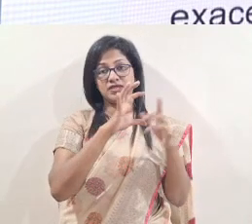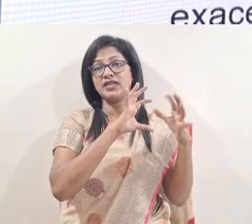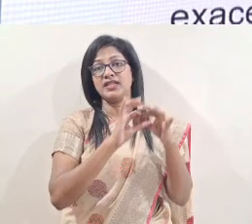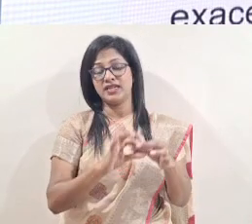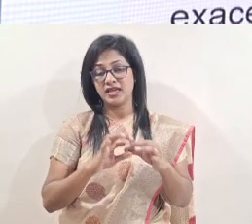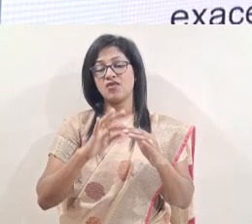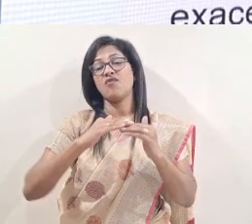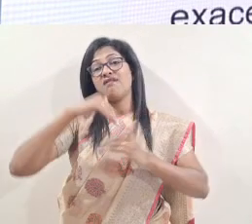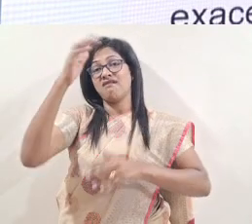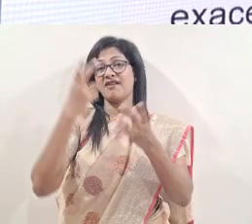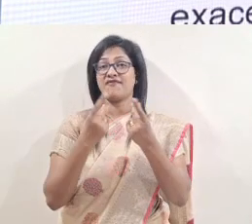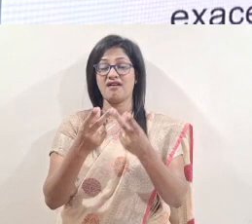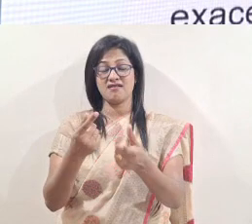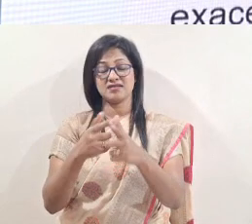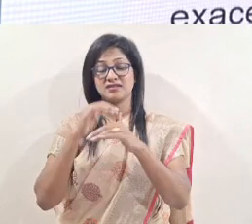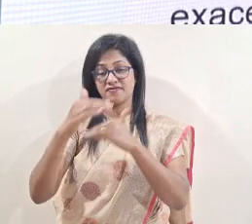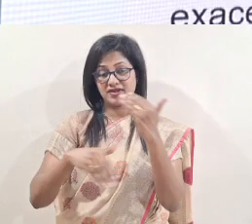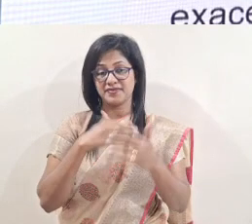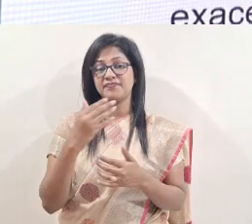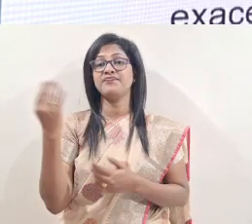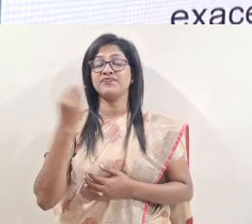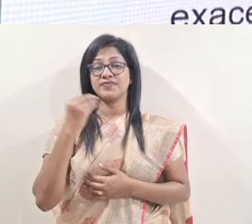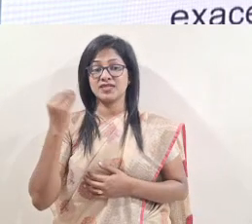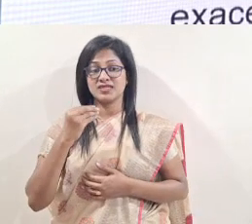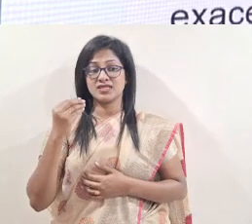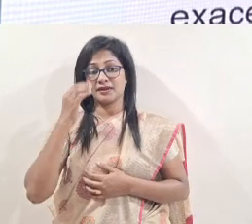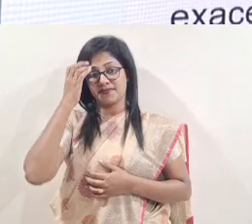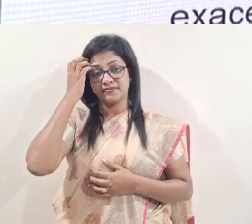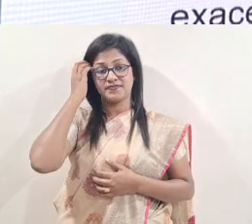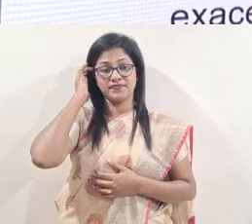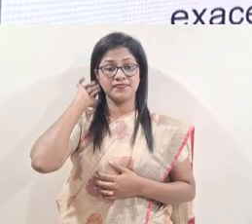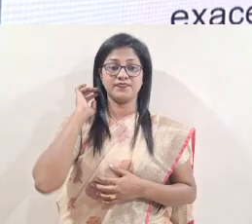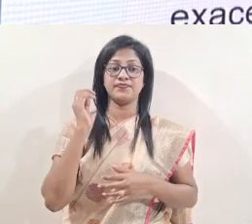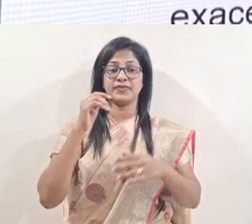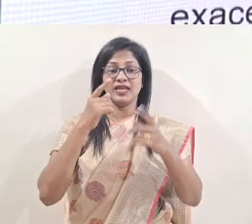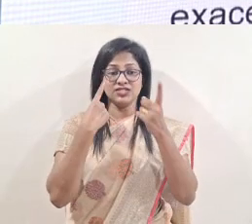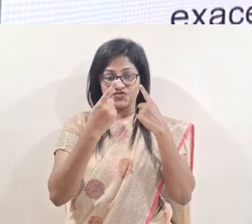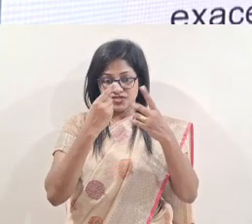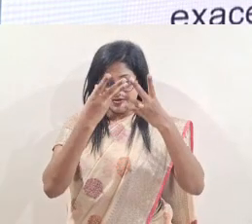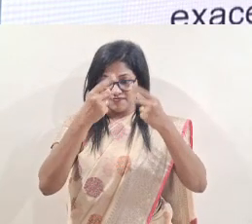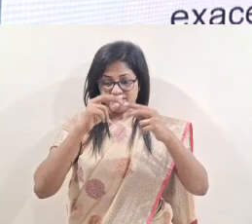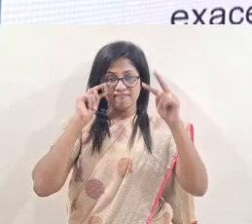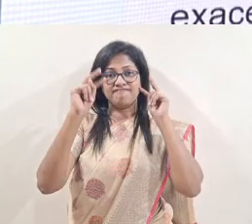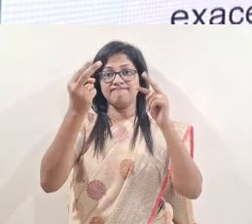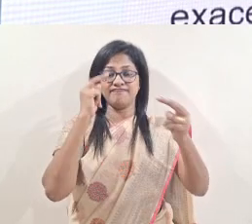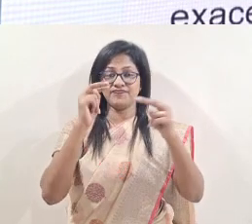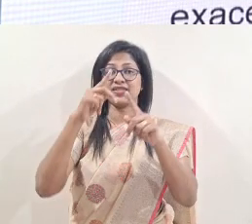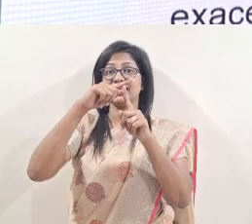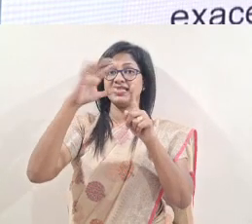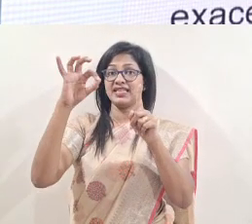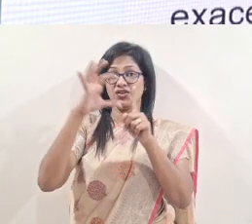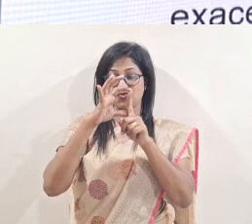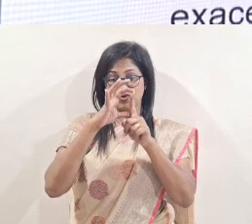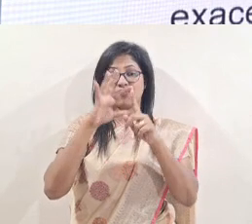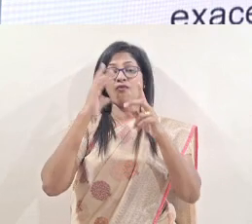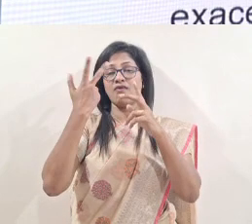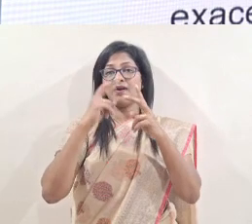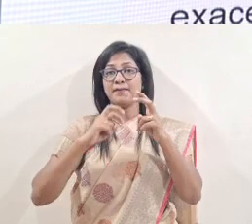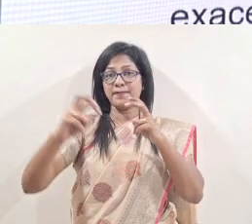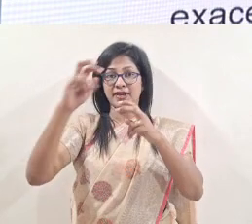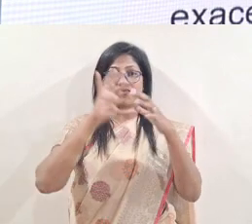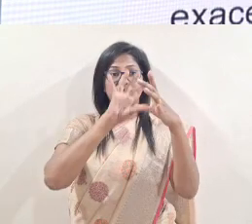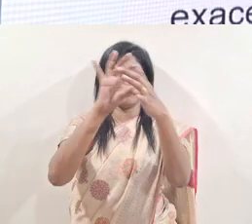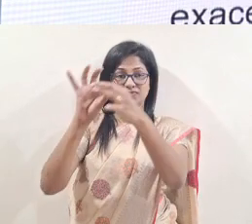So in some cases, gentrification aspects are happening, like since these TODs or the metro networks are designed